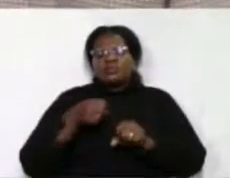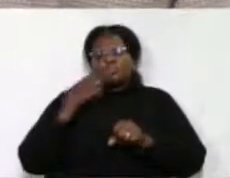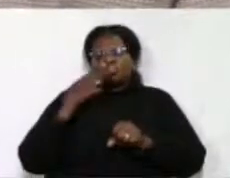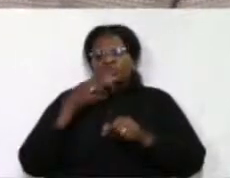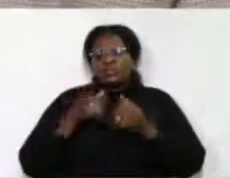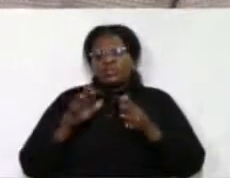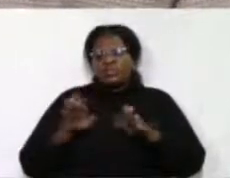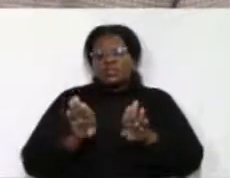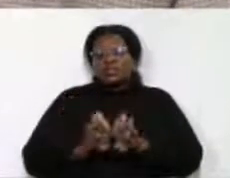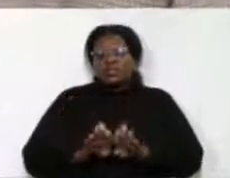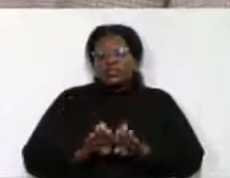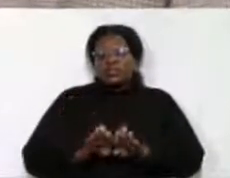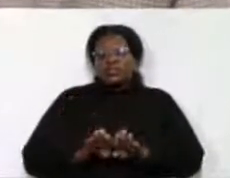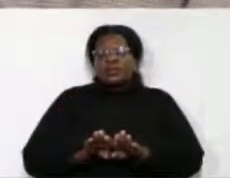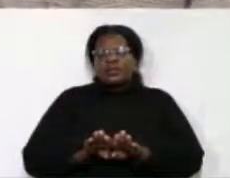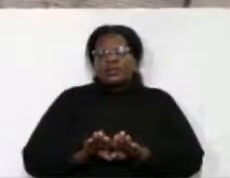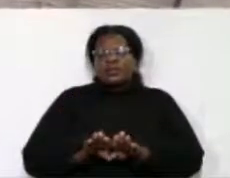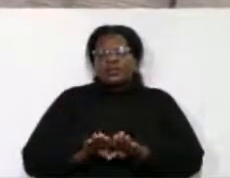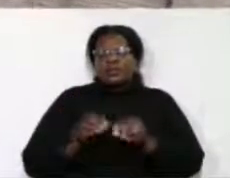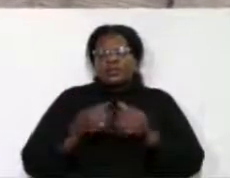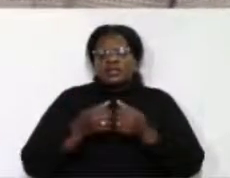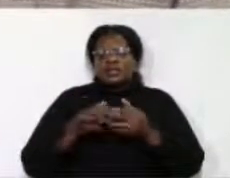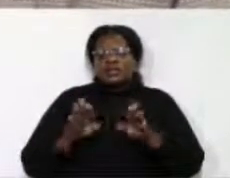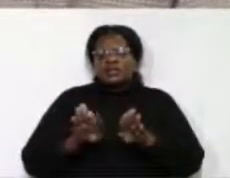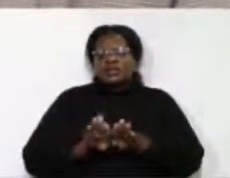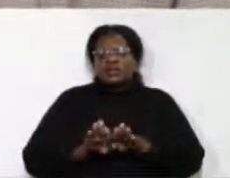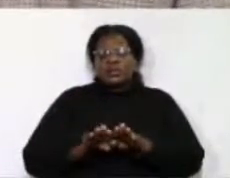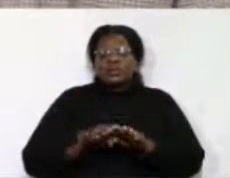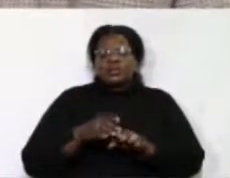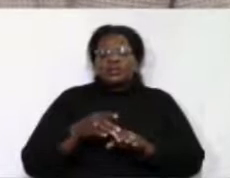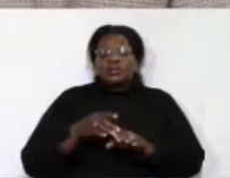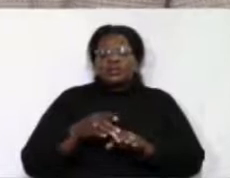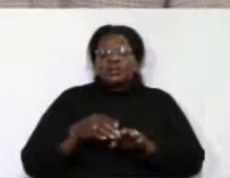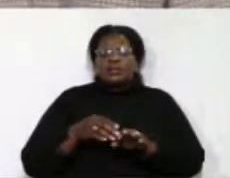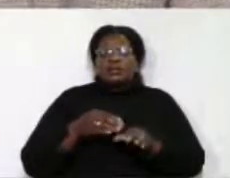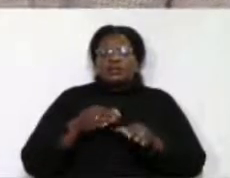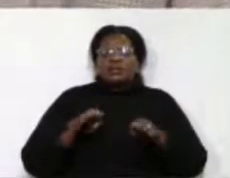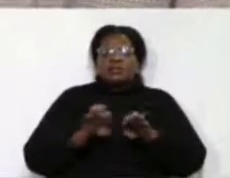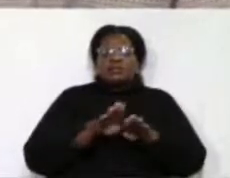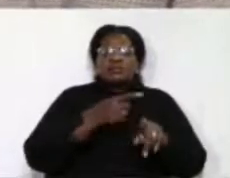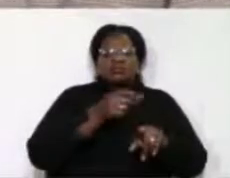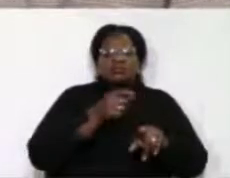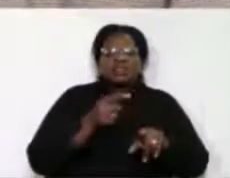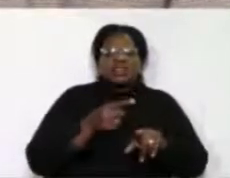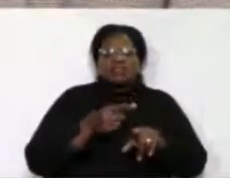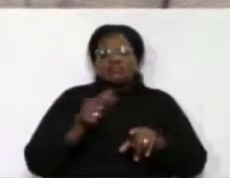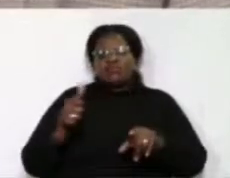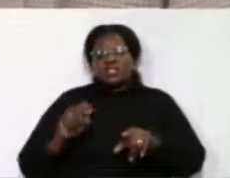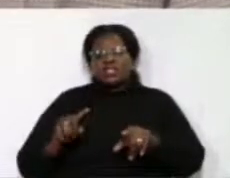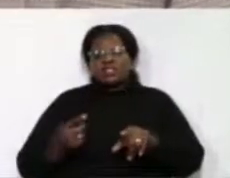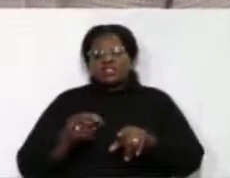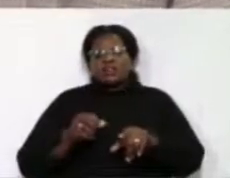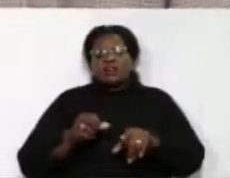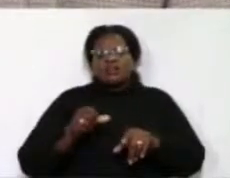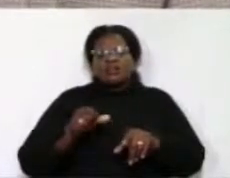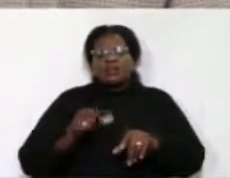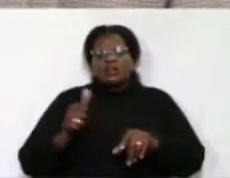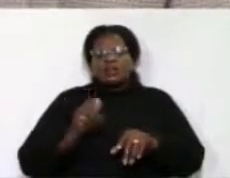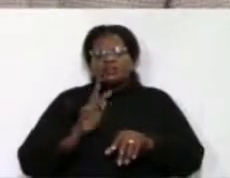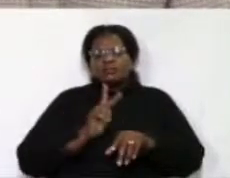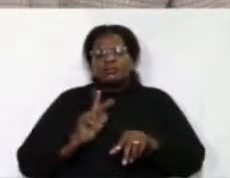accounts, and I might start going into Absai's kitchen and start making cakes. Then he says, "What the hell are you doing? Making cakes when you should be doing